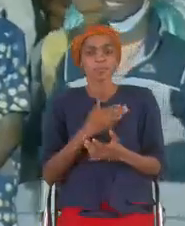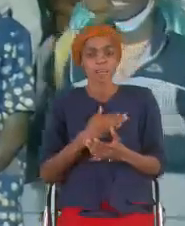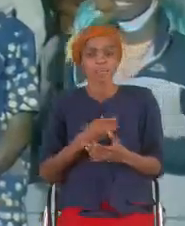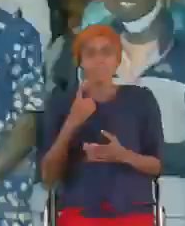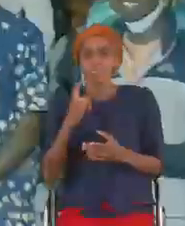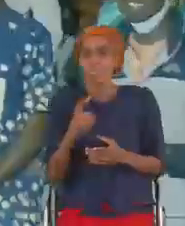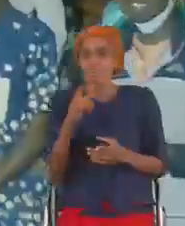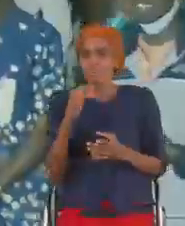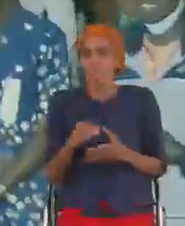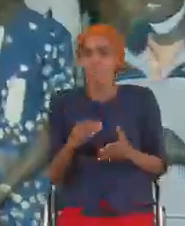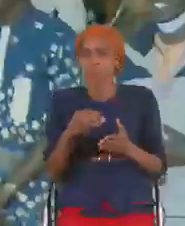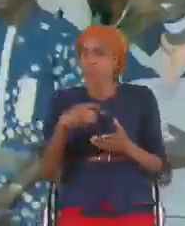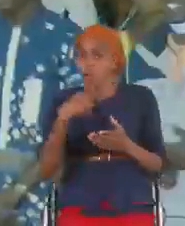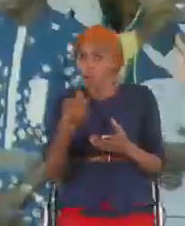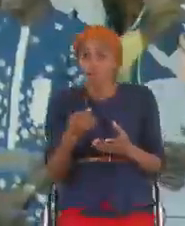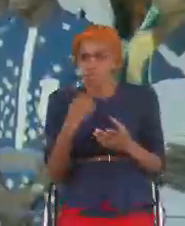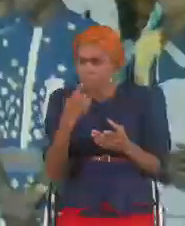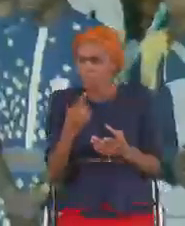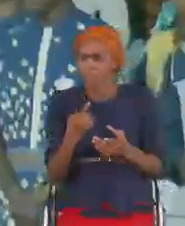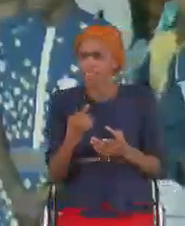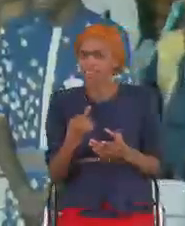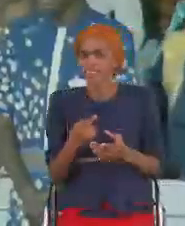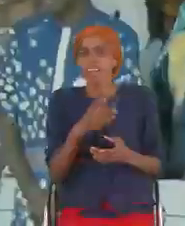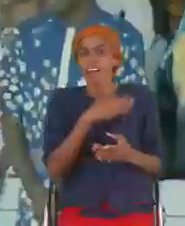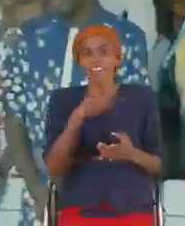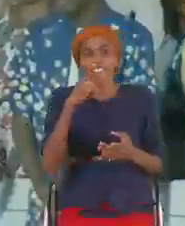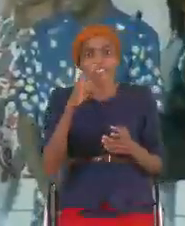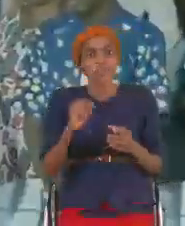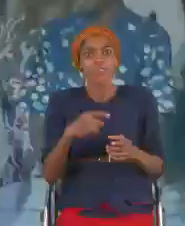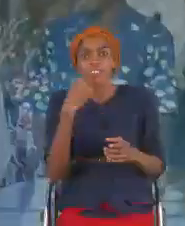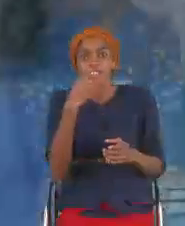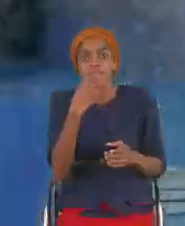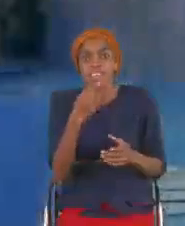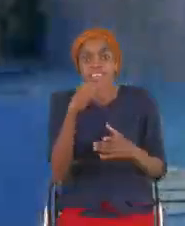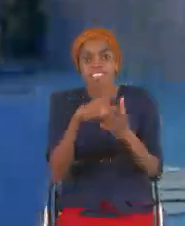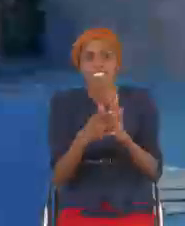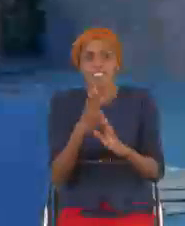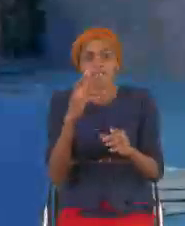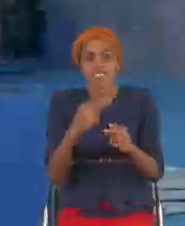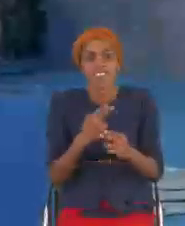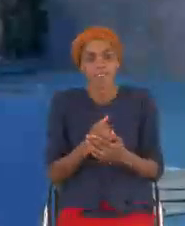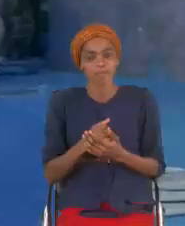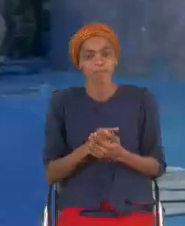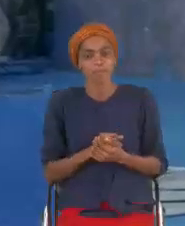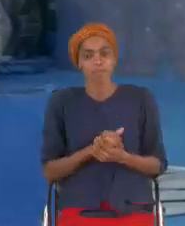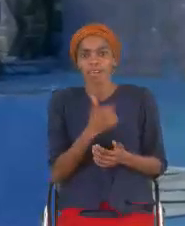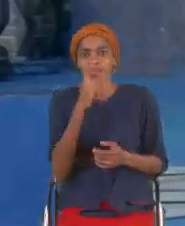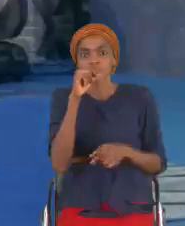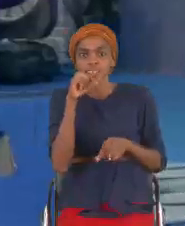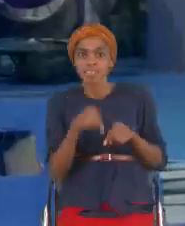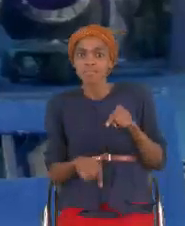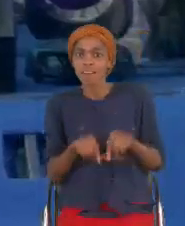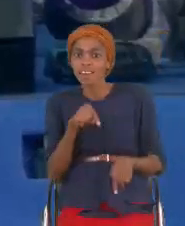pronounce what simple words for them, they repeat those words. And anybody lame, paralyzed